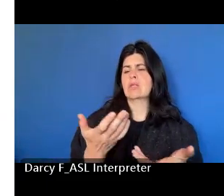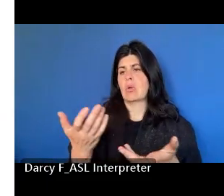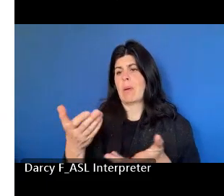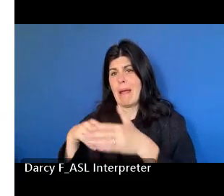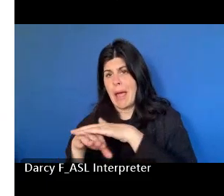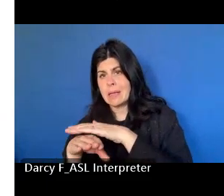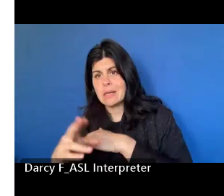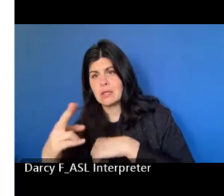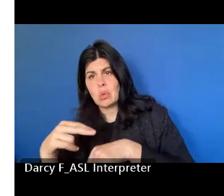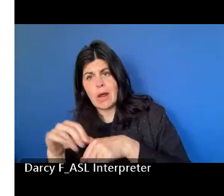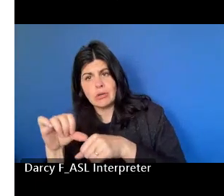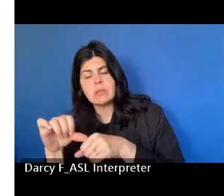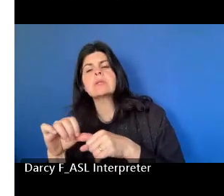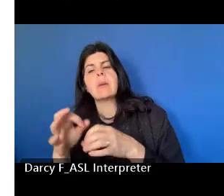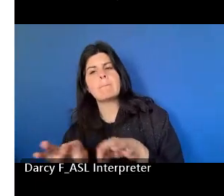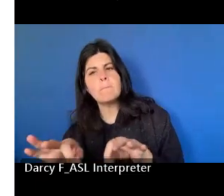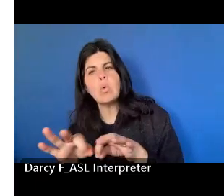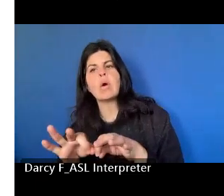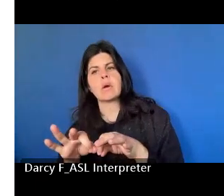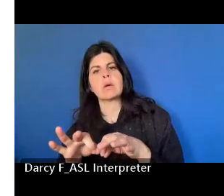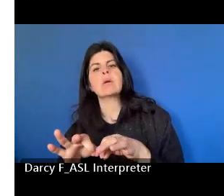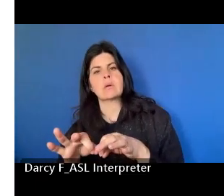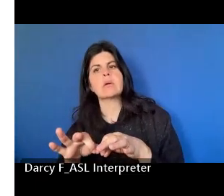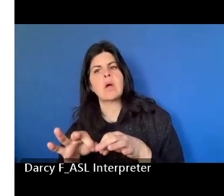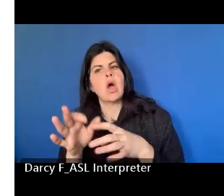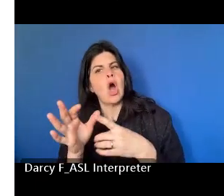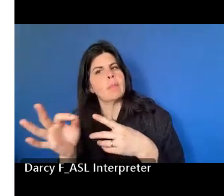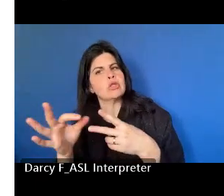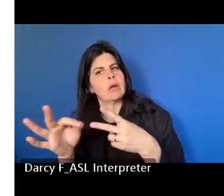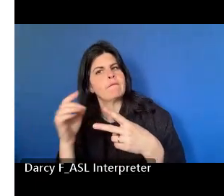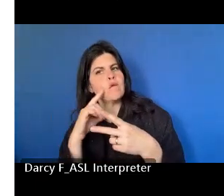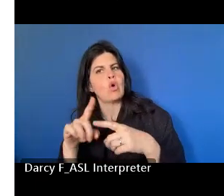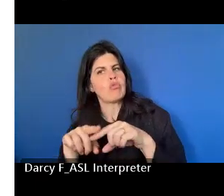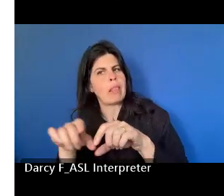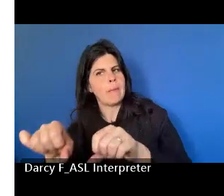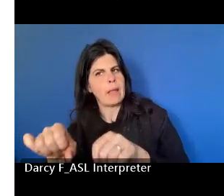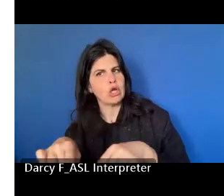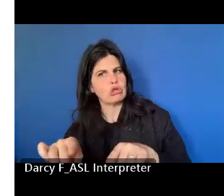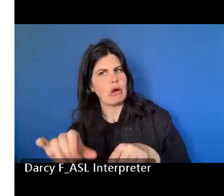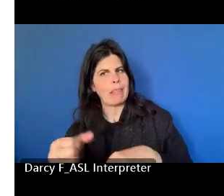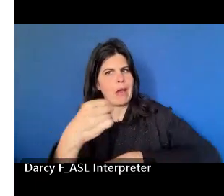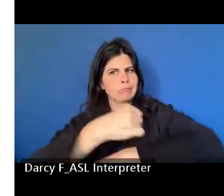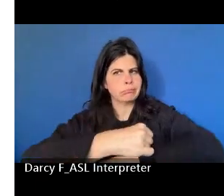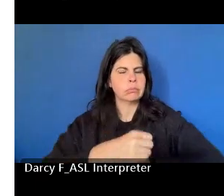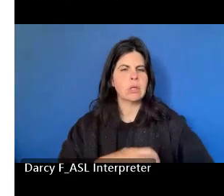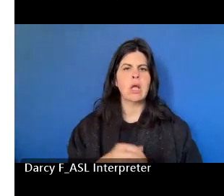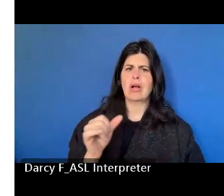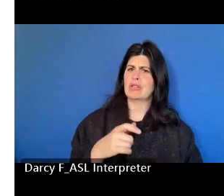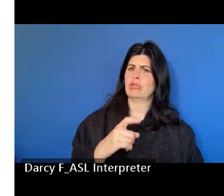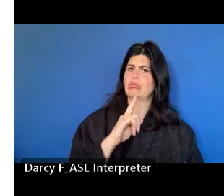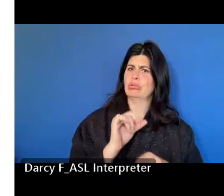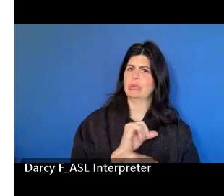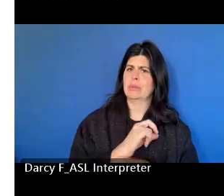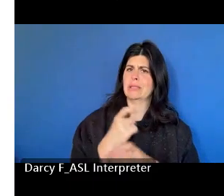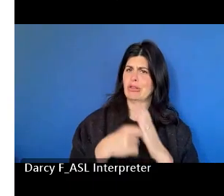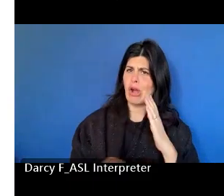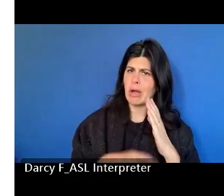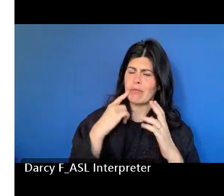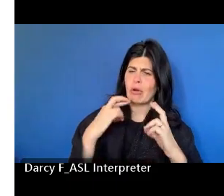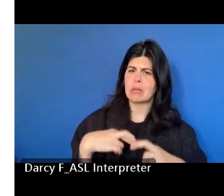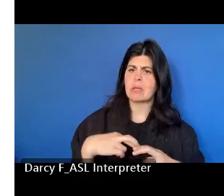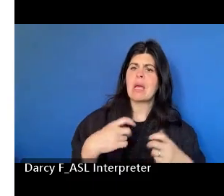an important layer of reliability during those situations. There are also real cost concerns for residents. Electricity prices in